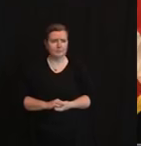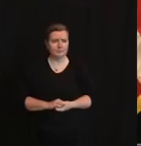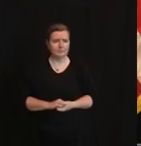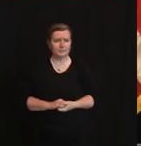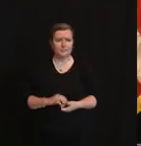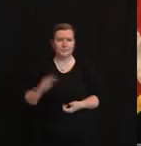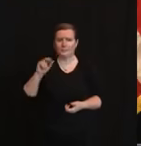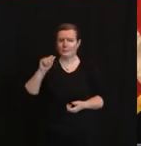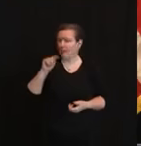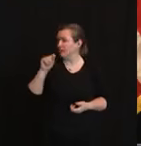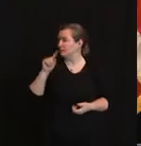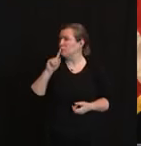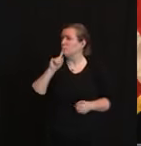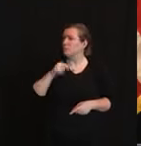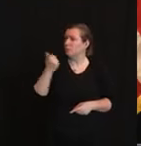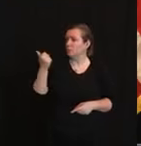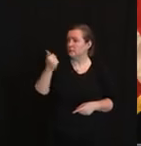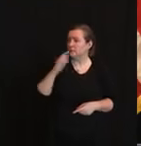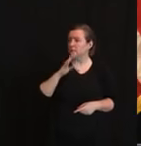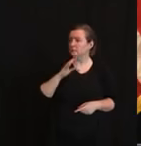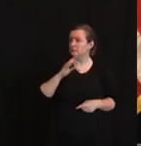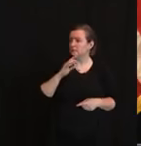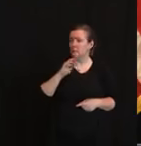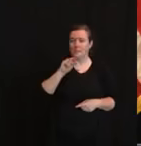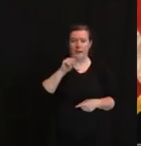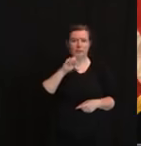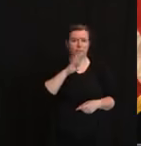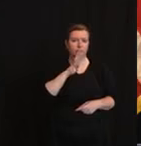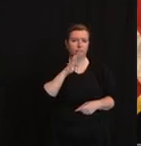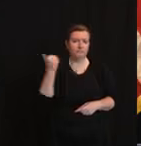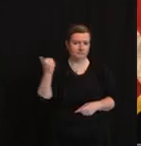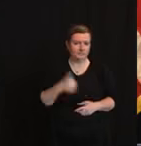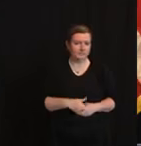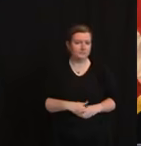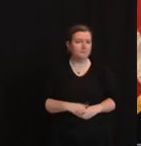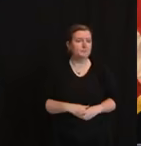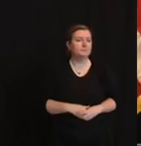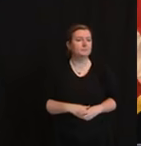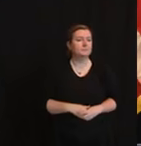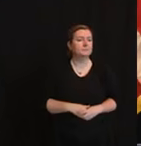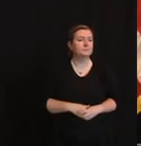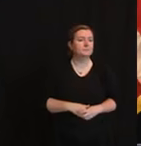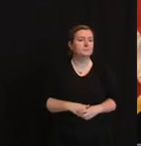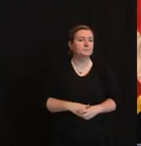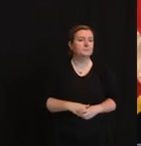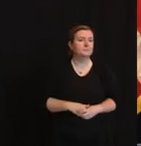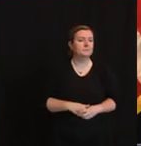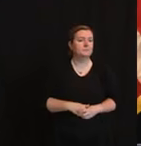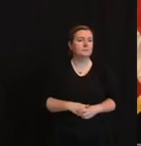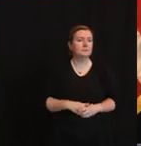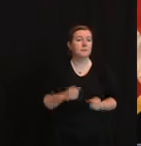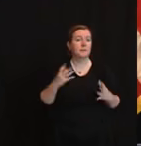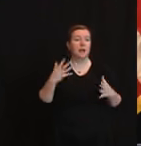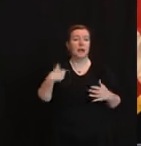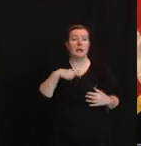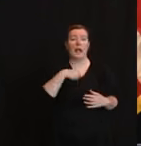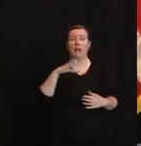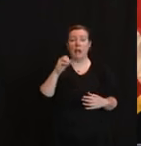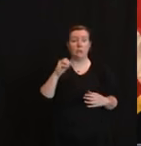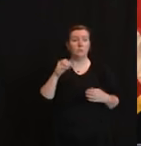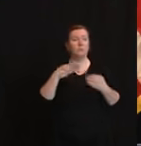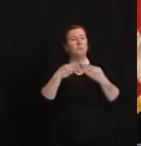Jersey, because the governor's closed county parks, a number of our counties have public golf courses, which is the reason why golf courses are